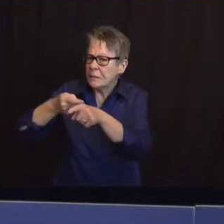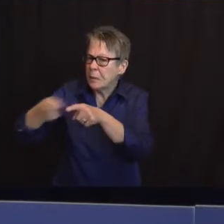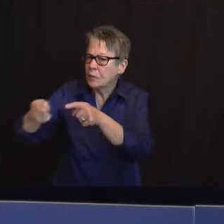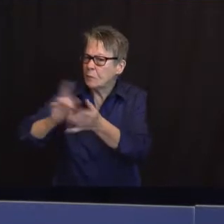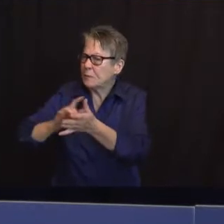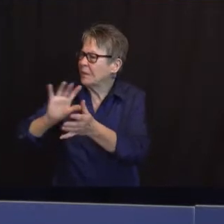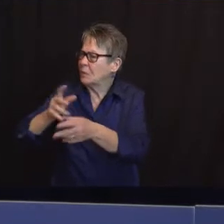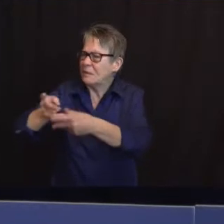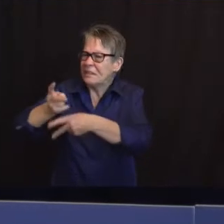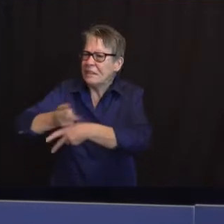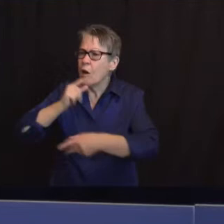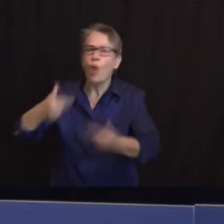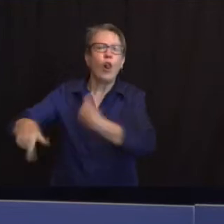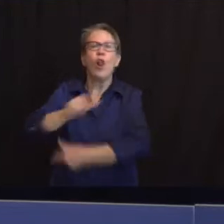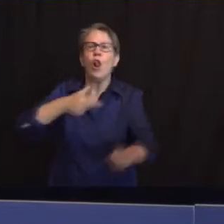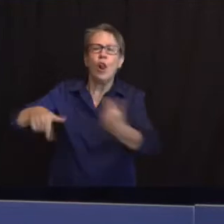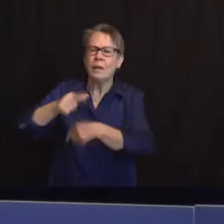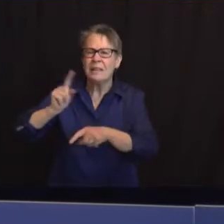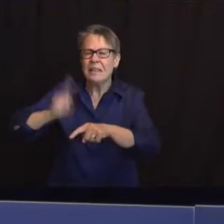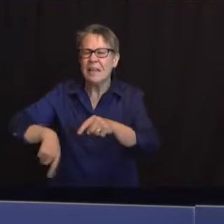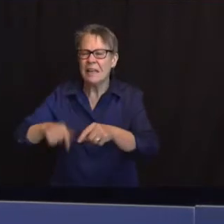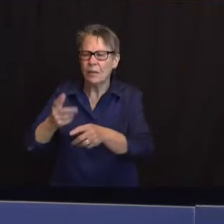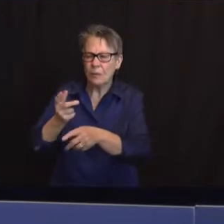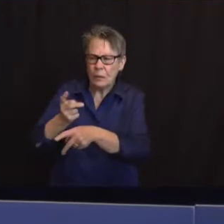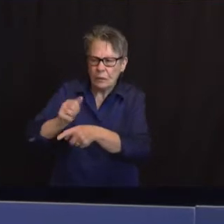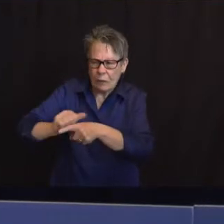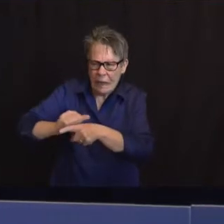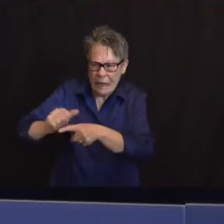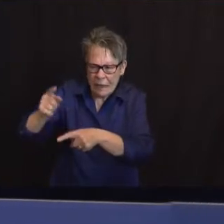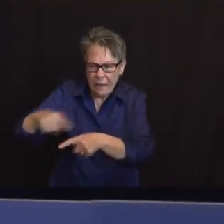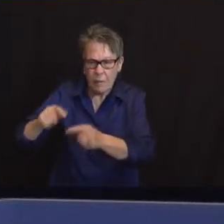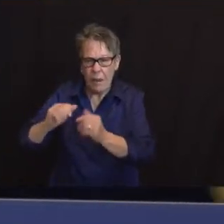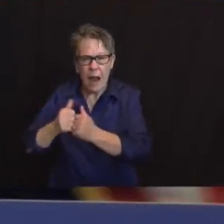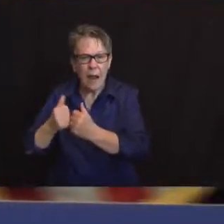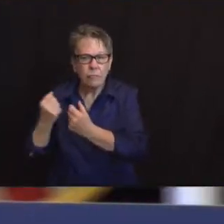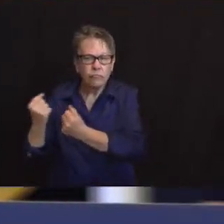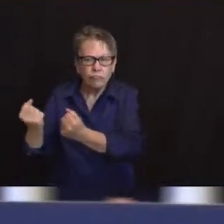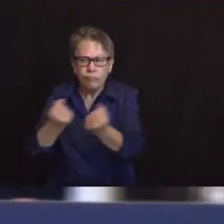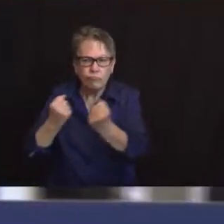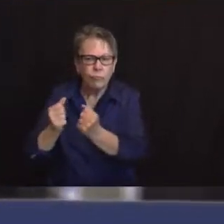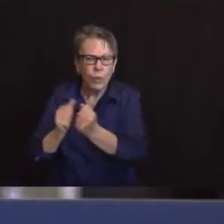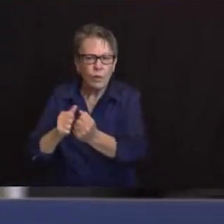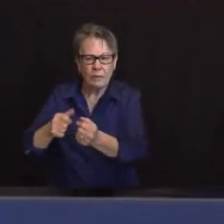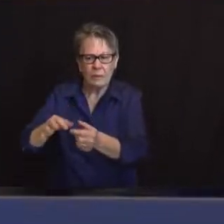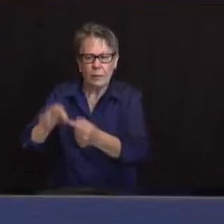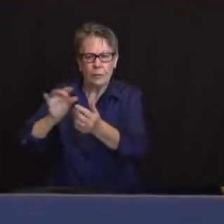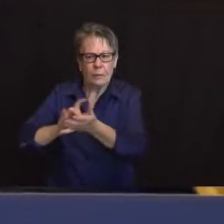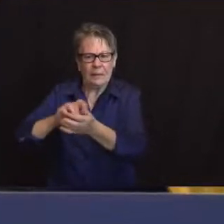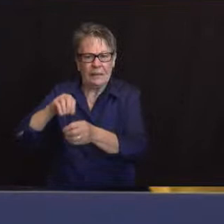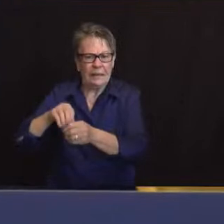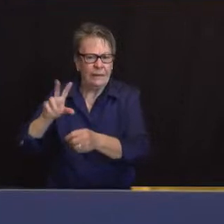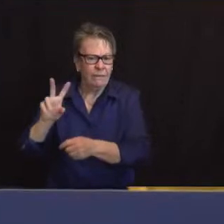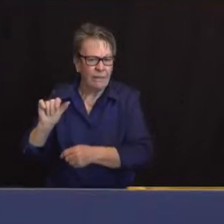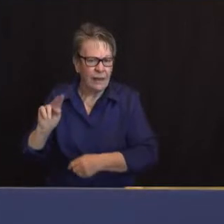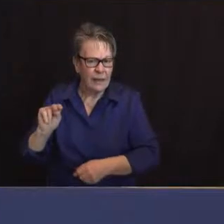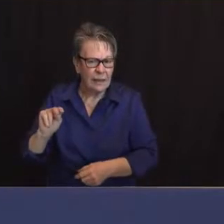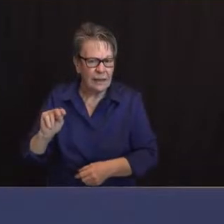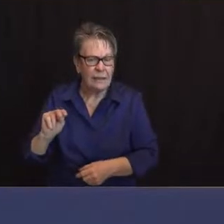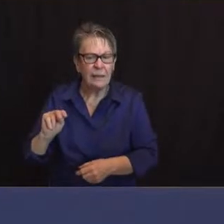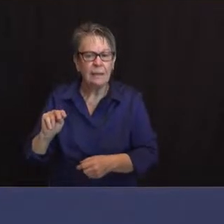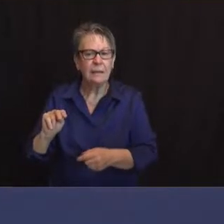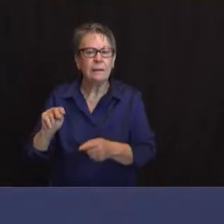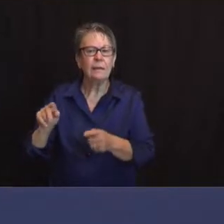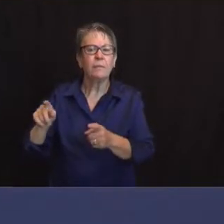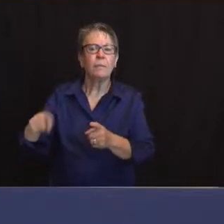medical intervention, which would be the vaccination. And I guess it goes without saying, when we own them, we control everything about them,